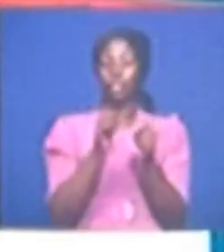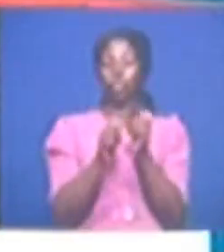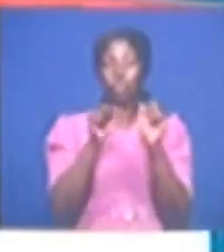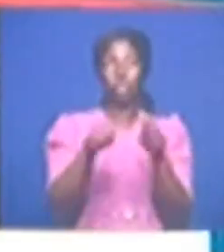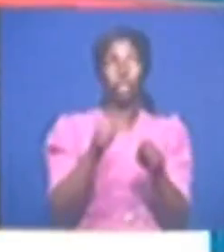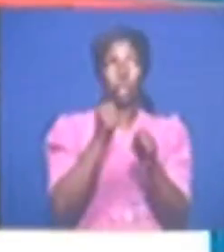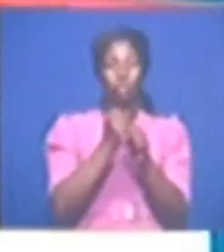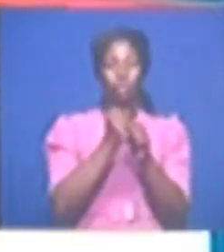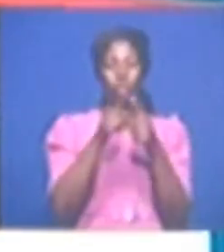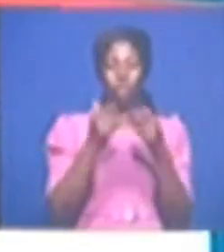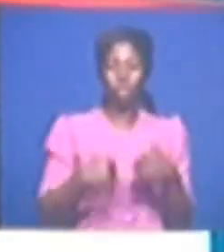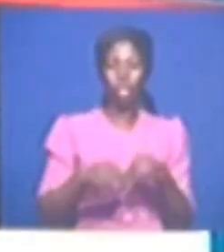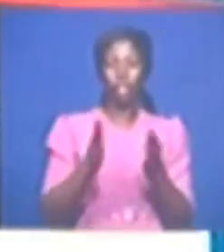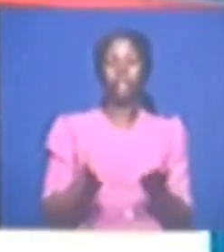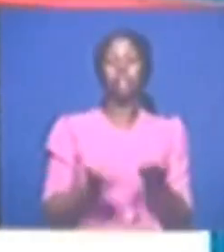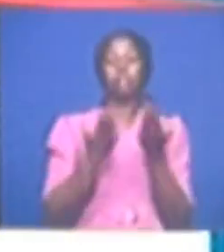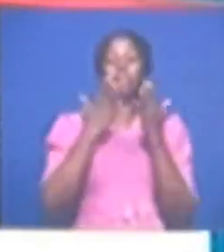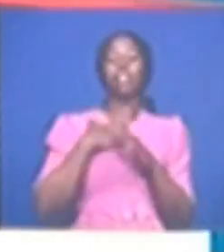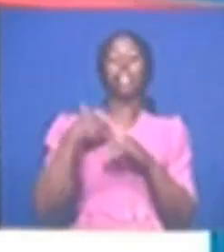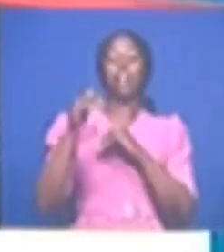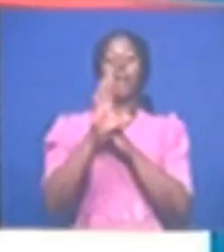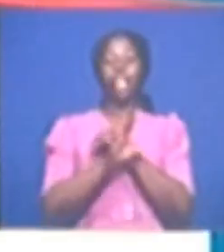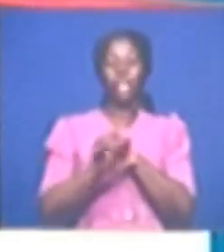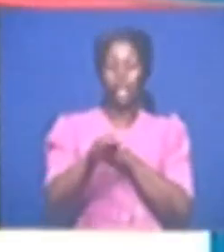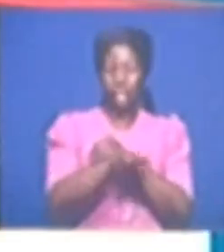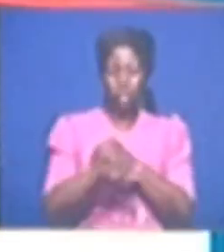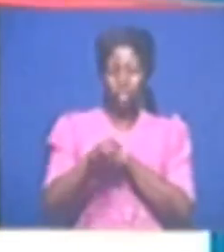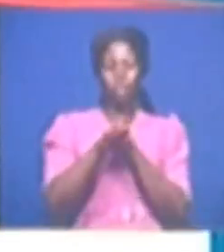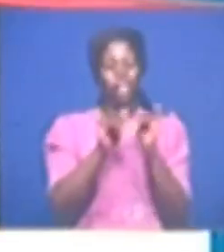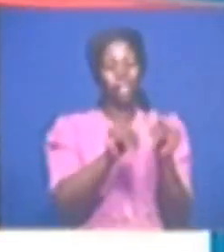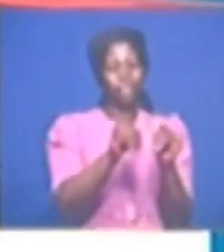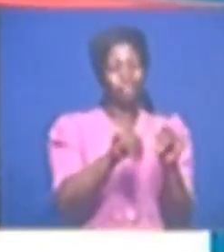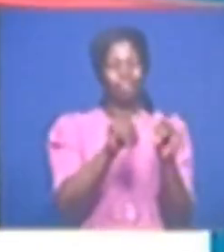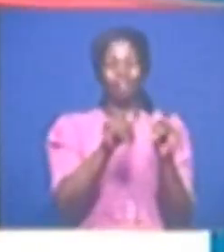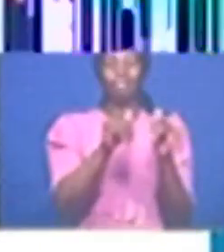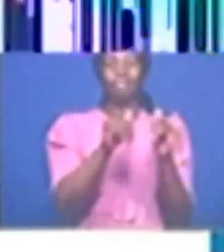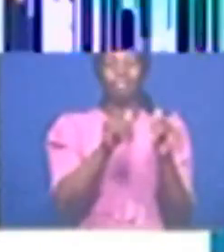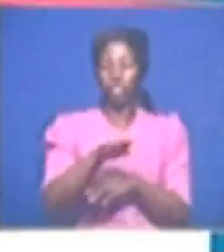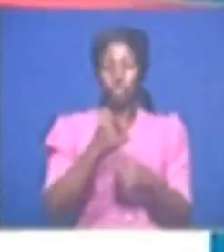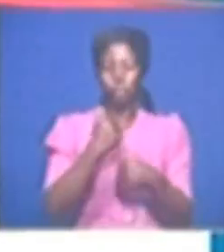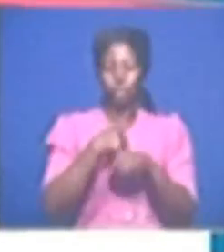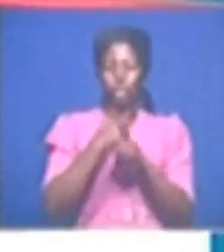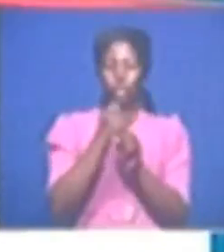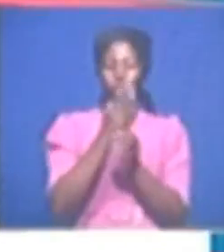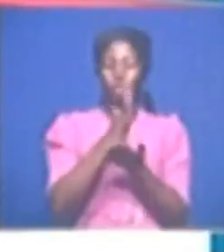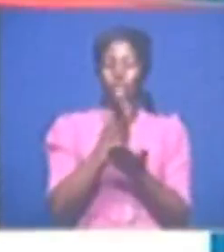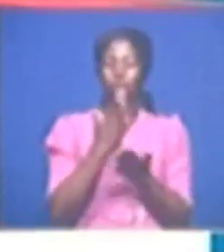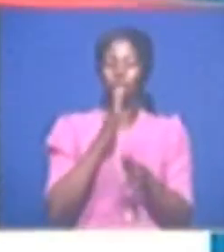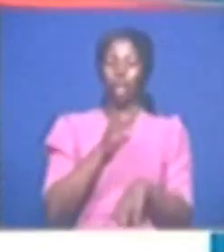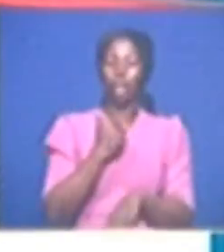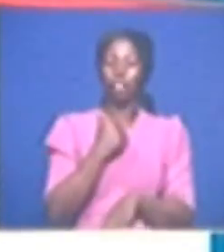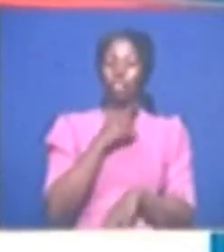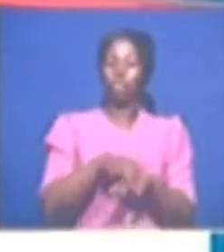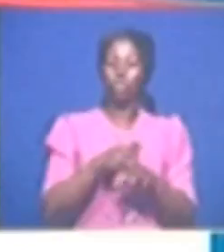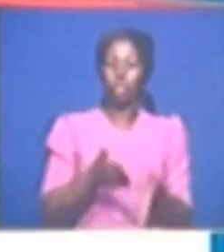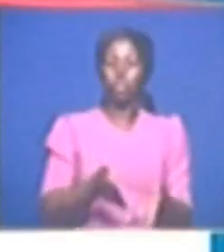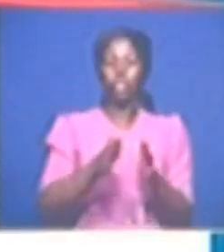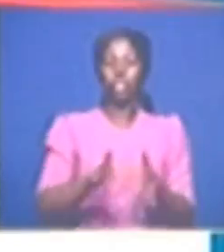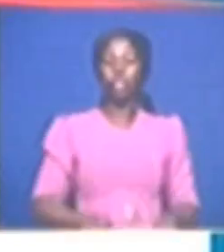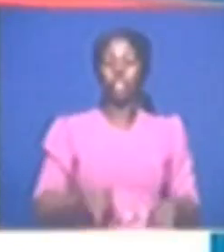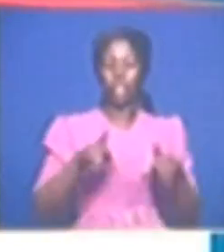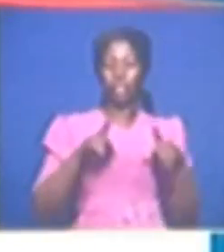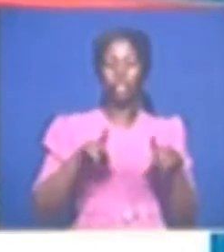to try and improve our environment, sustain our environment, to ensure we have a proper way of life, and to help us understand more on the status